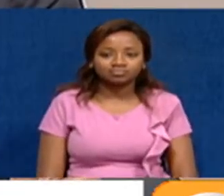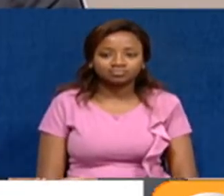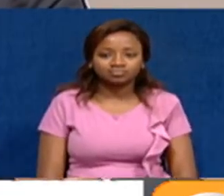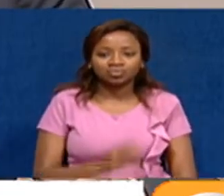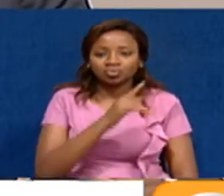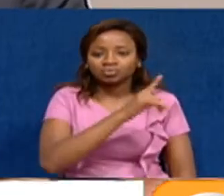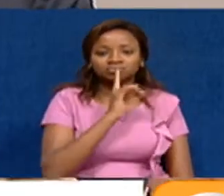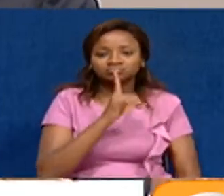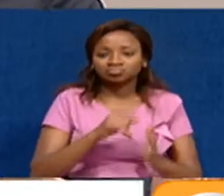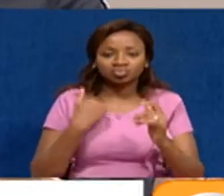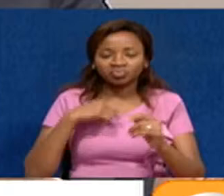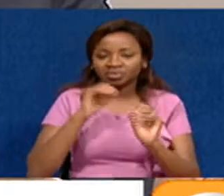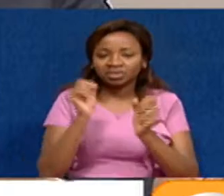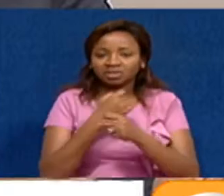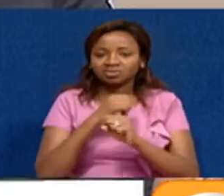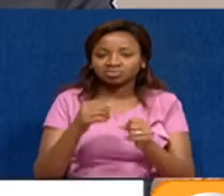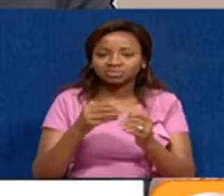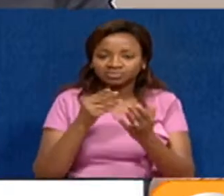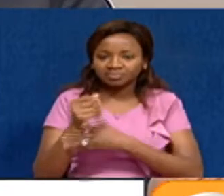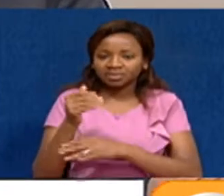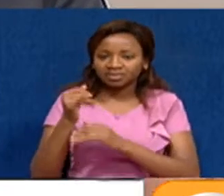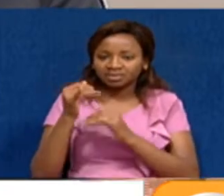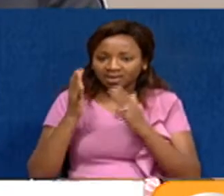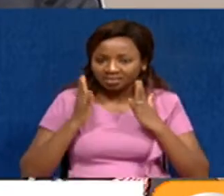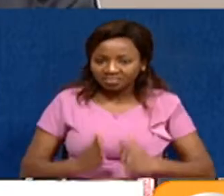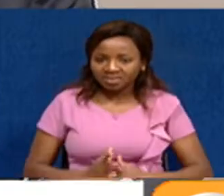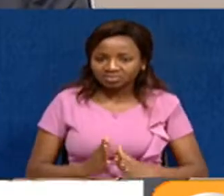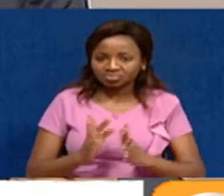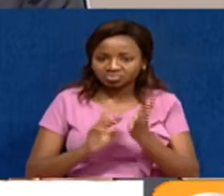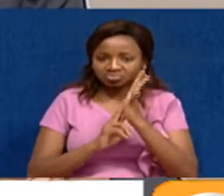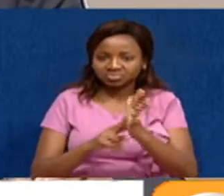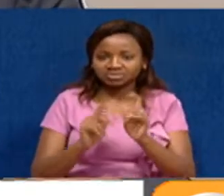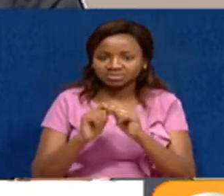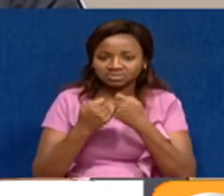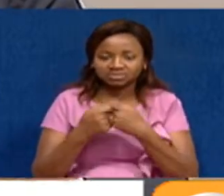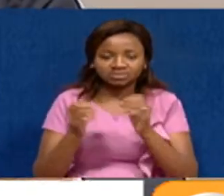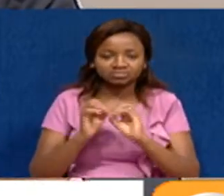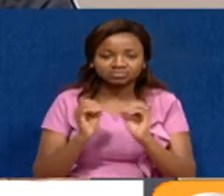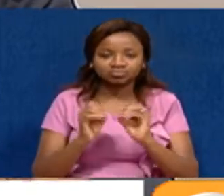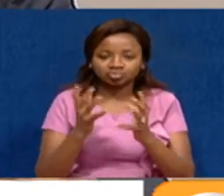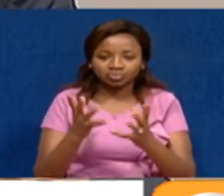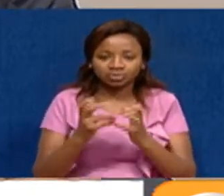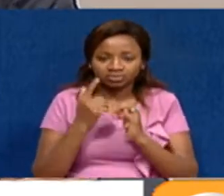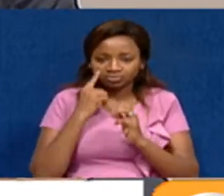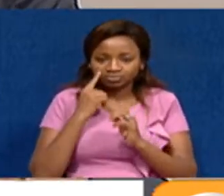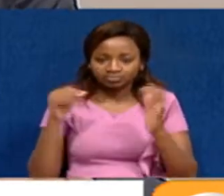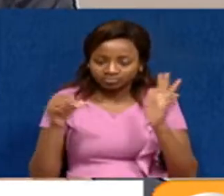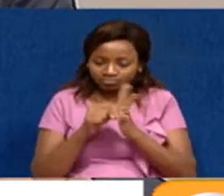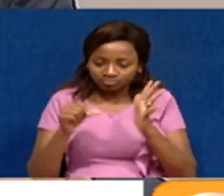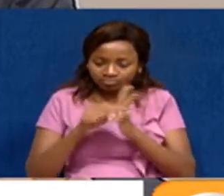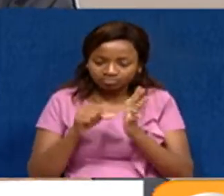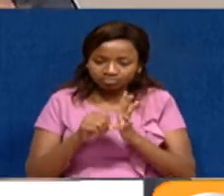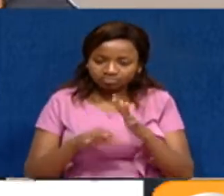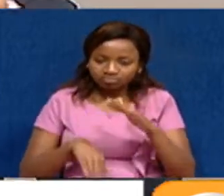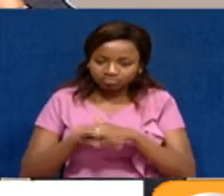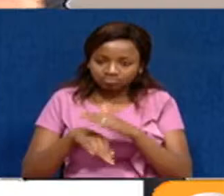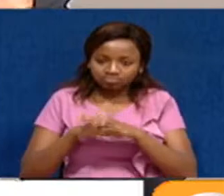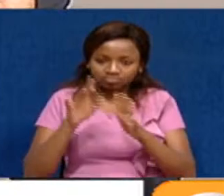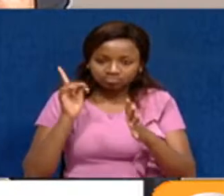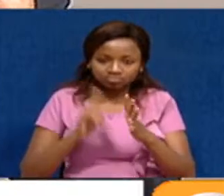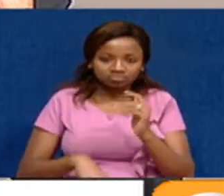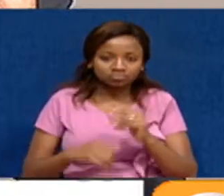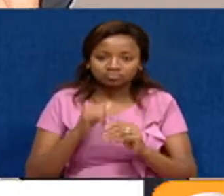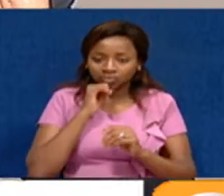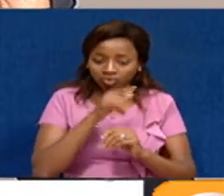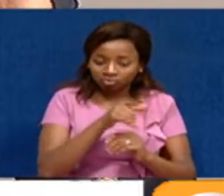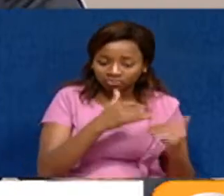individual on behalf of a team. So such kind of hiccups. We need to look at what are the real actual element in football, not on the top